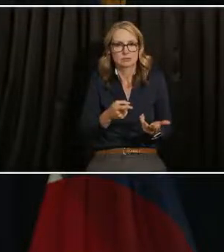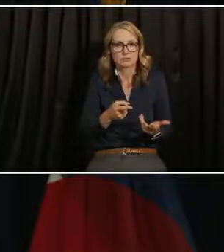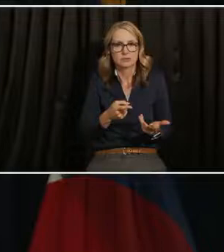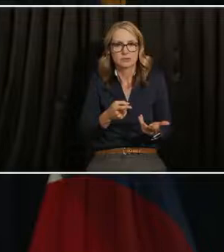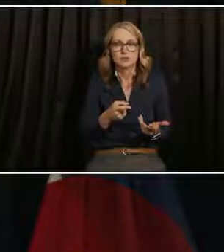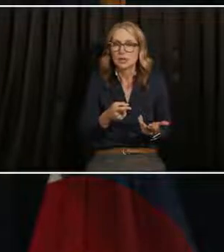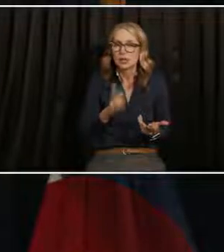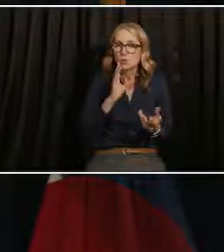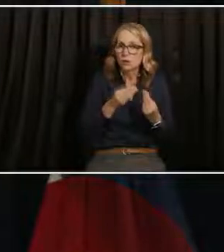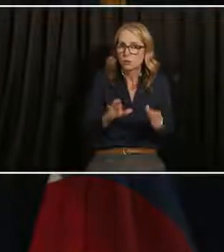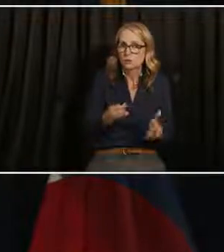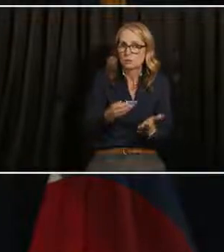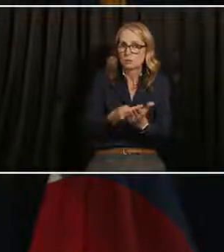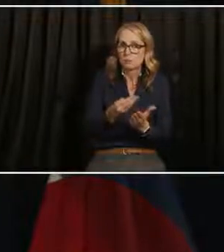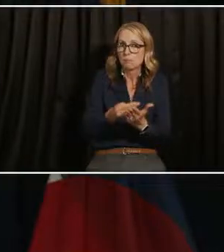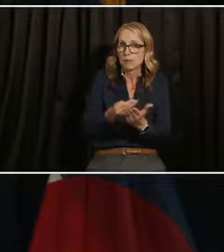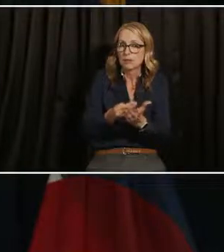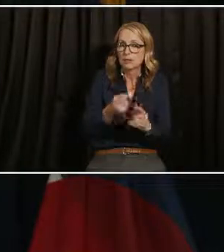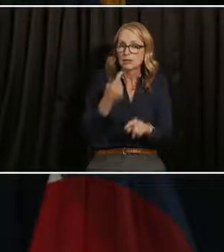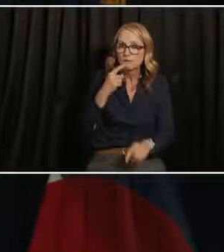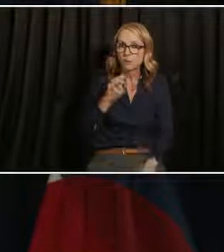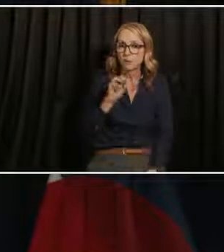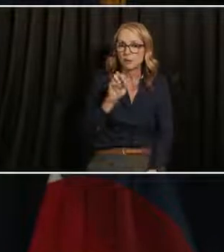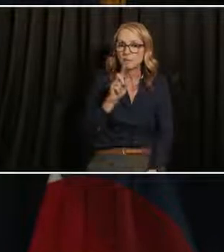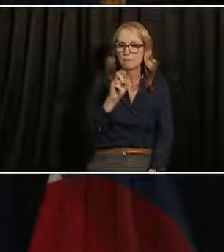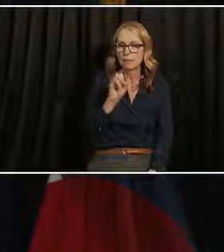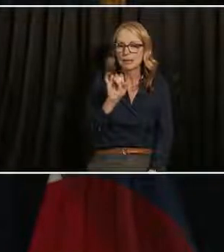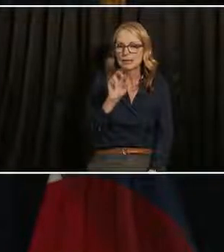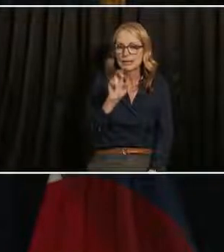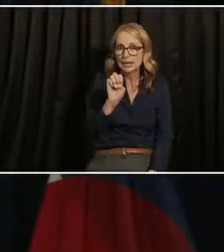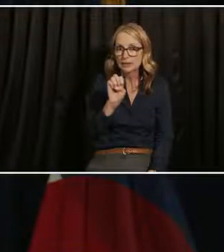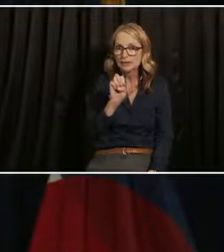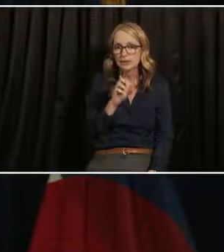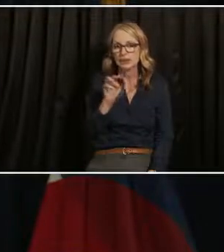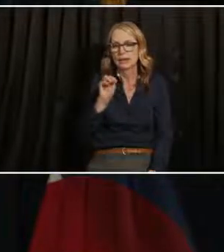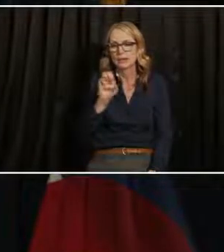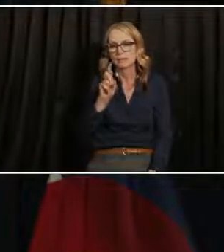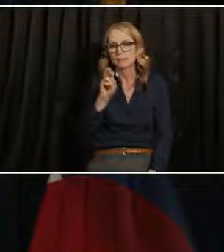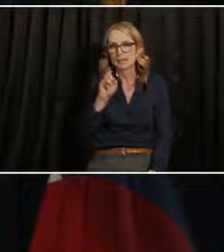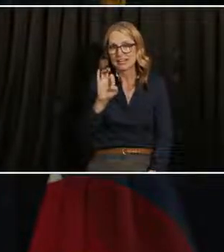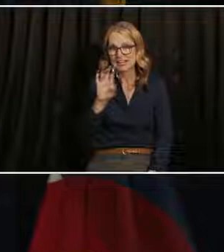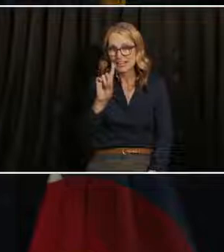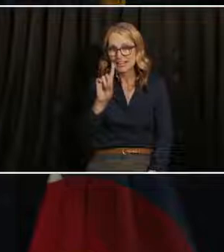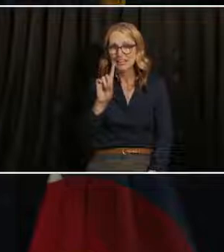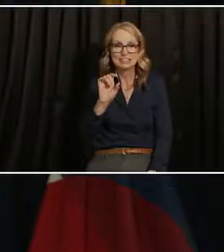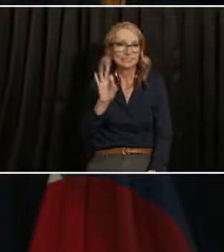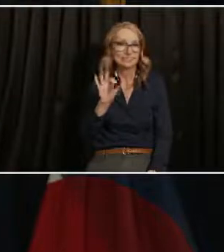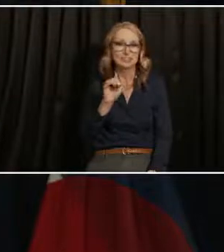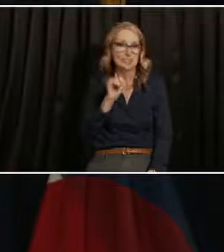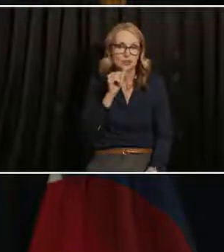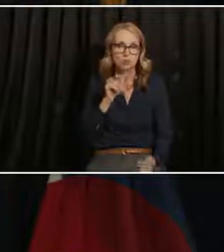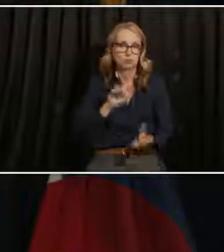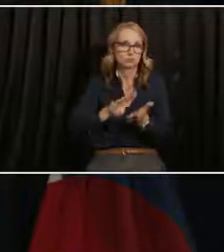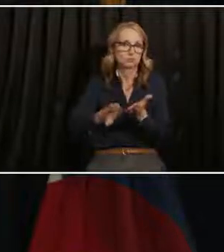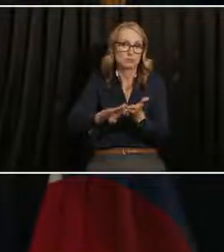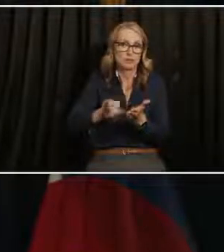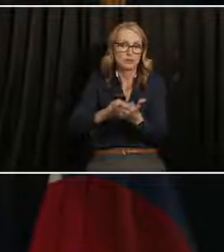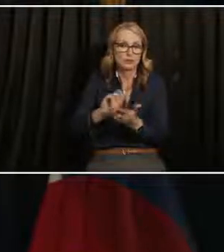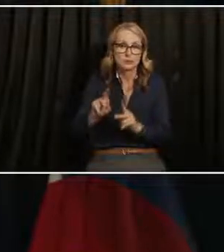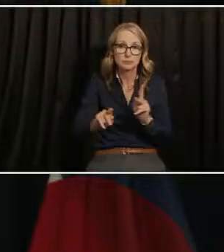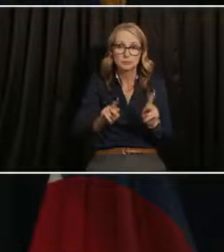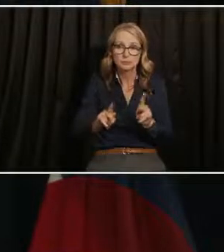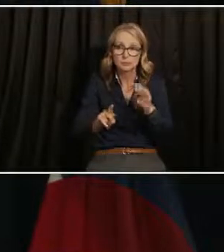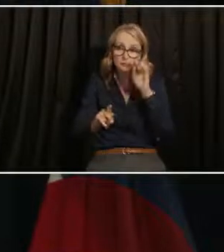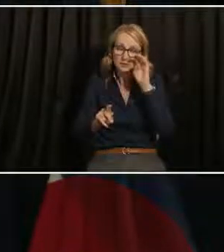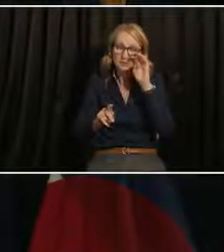under Medicare and Medicaid. The reason that this applies to people in hospitals is the people that they're around have no choice but